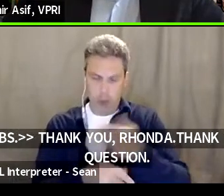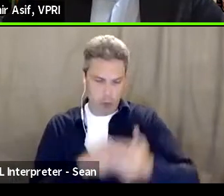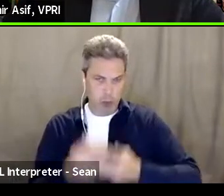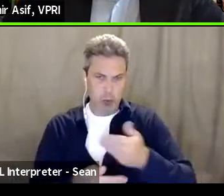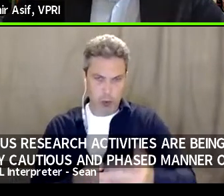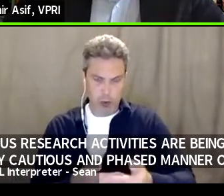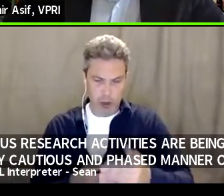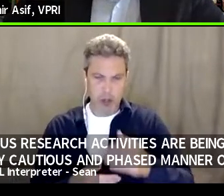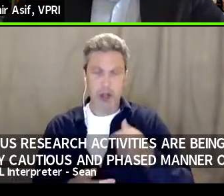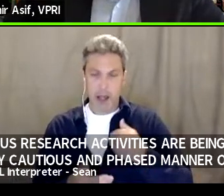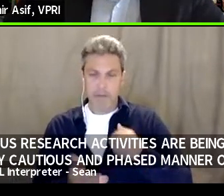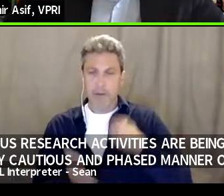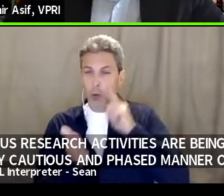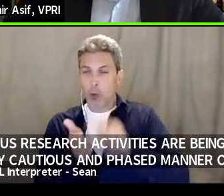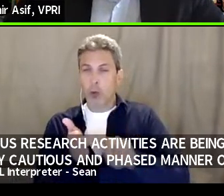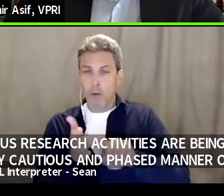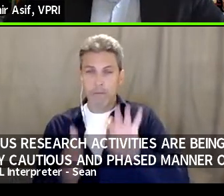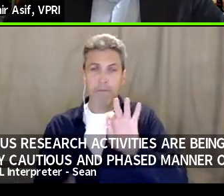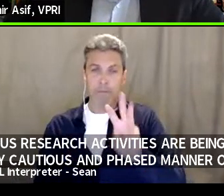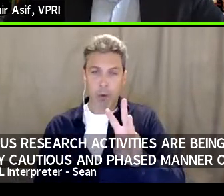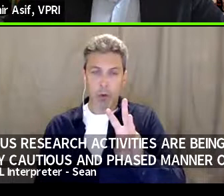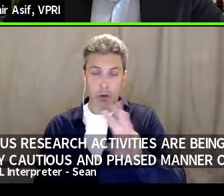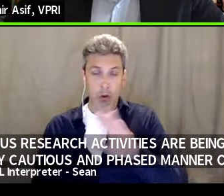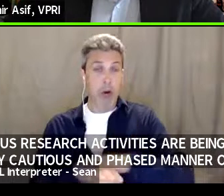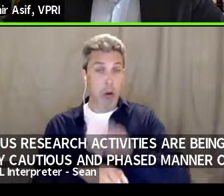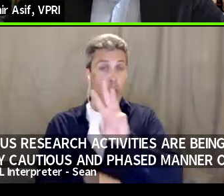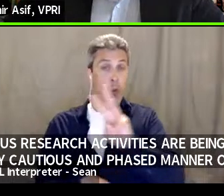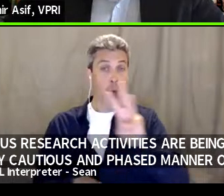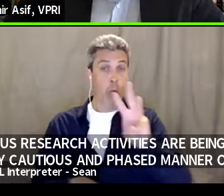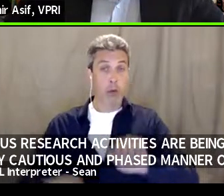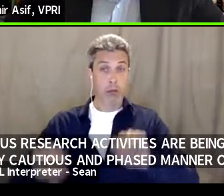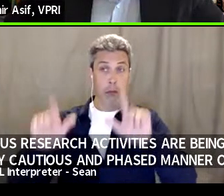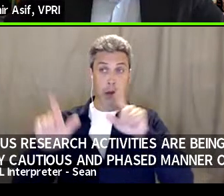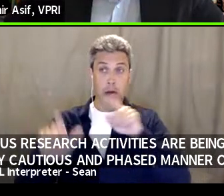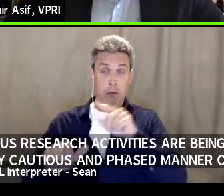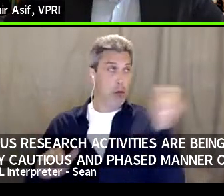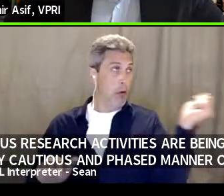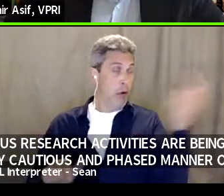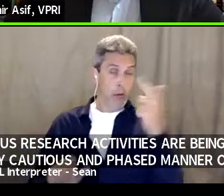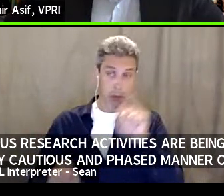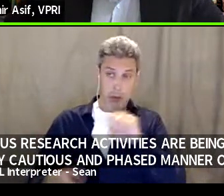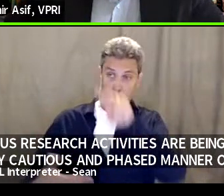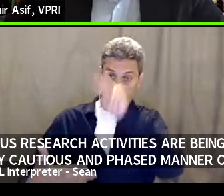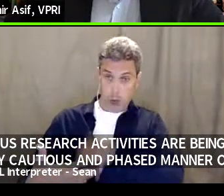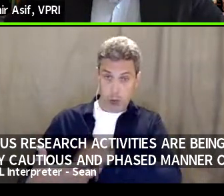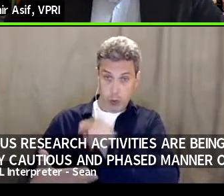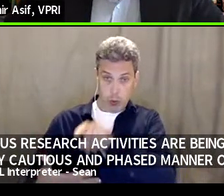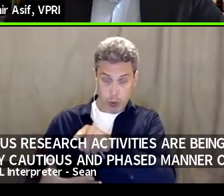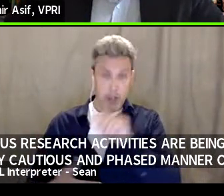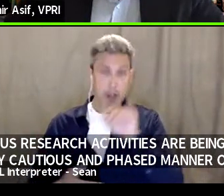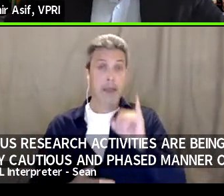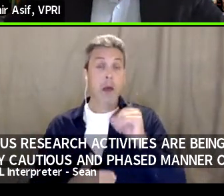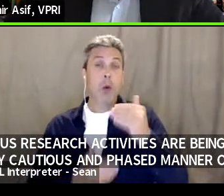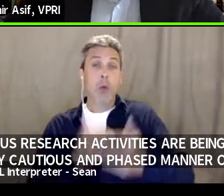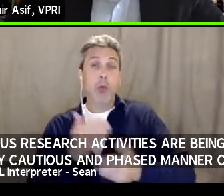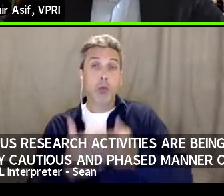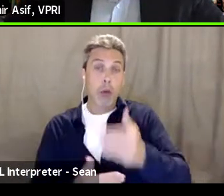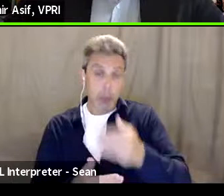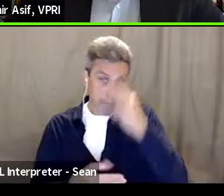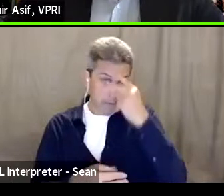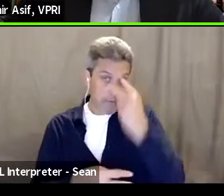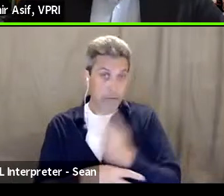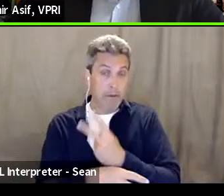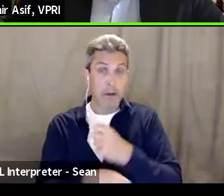on the university website to the entire York community. The process and the basis on which decisions are being made